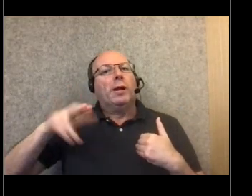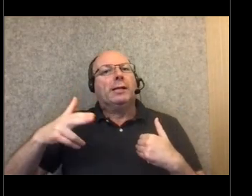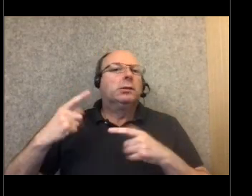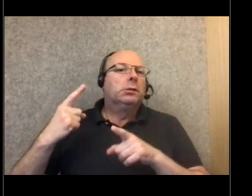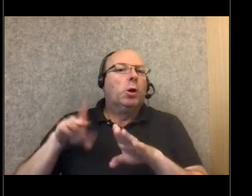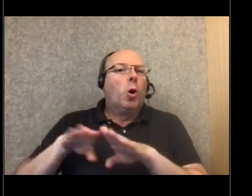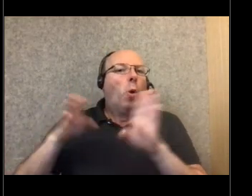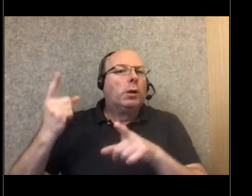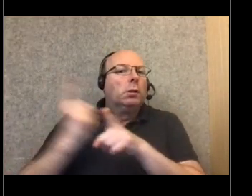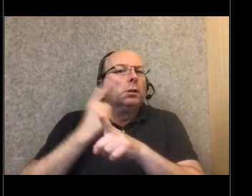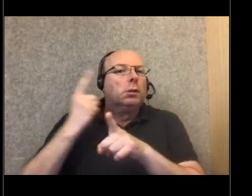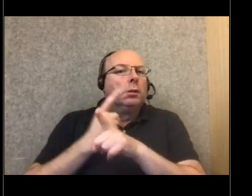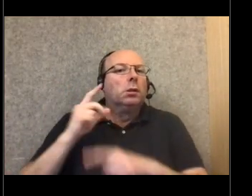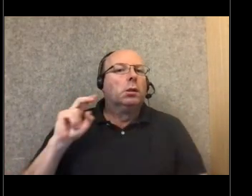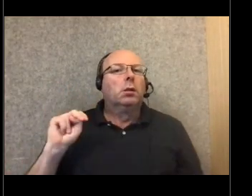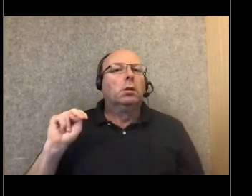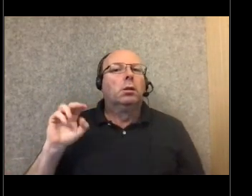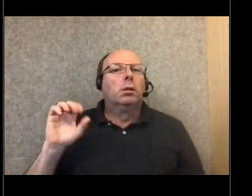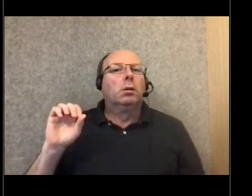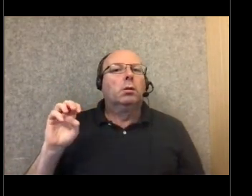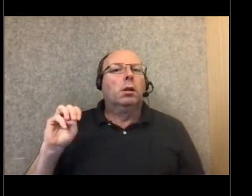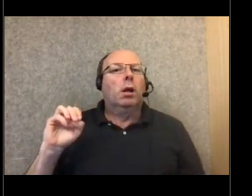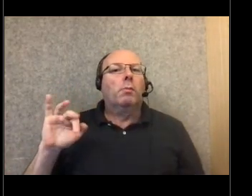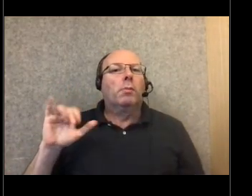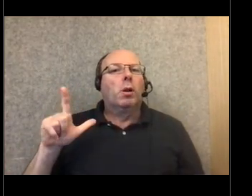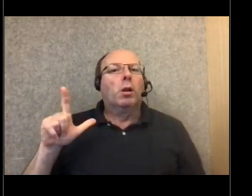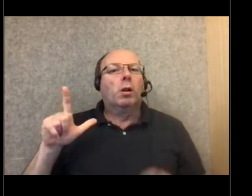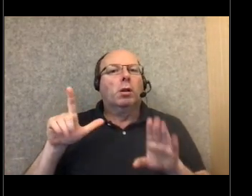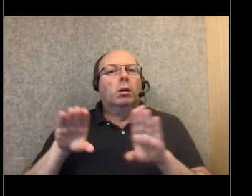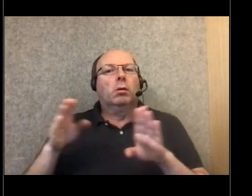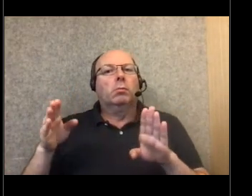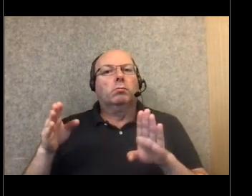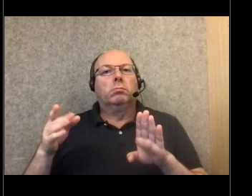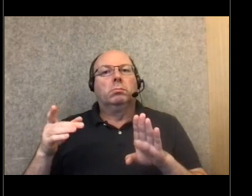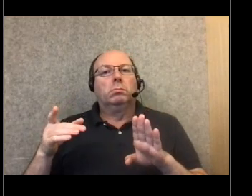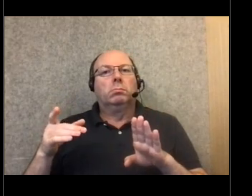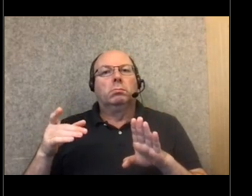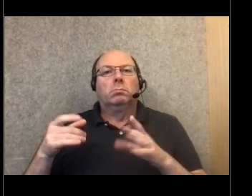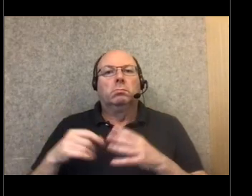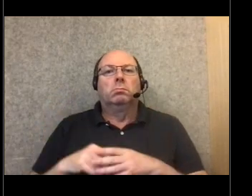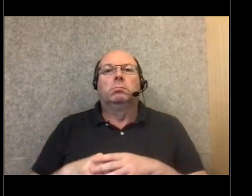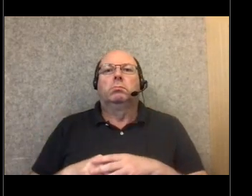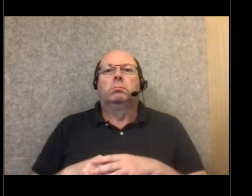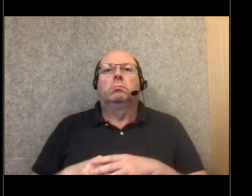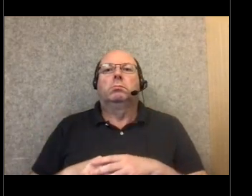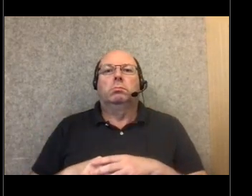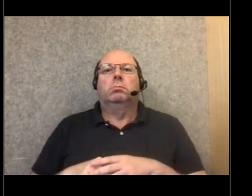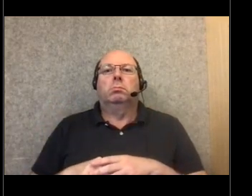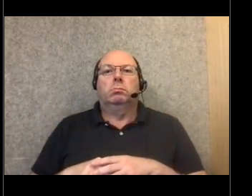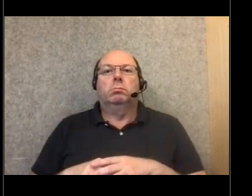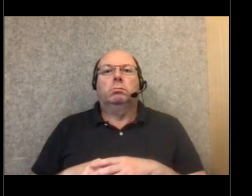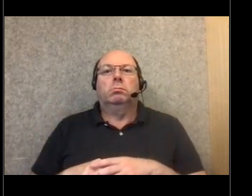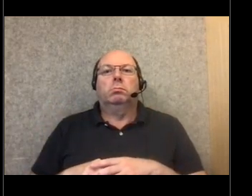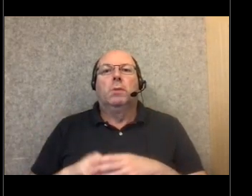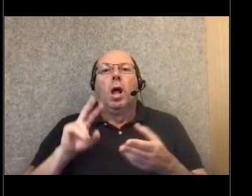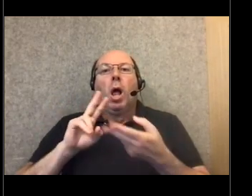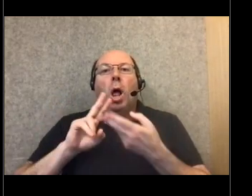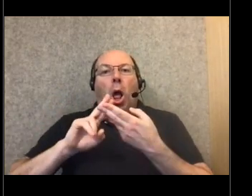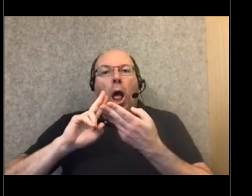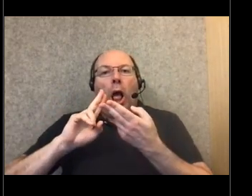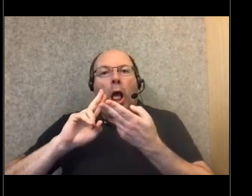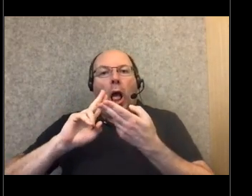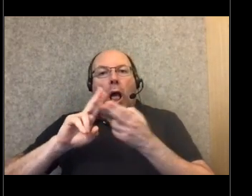opening. The guidelines do not set a parameter to determine when a closet becomes a